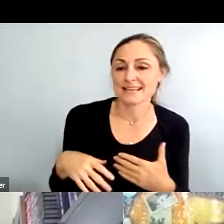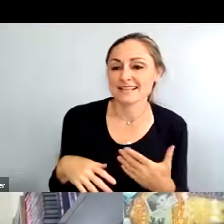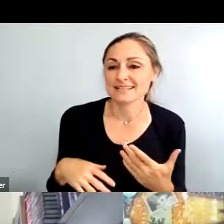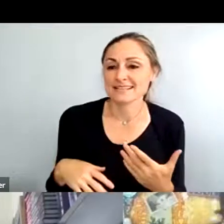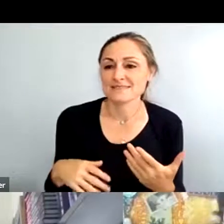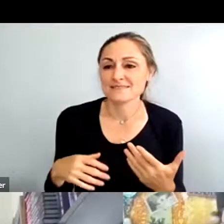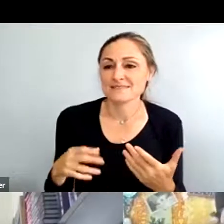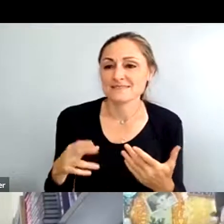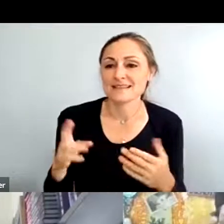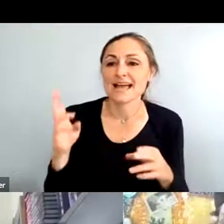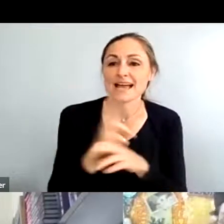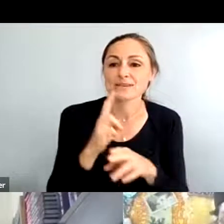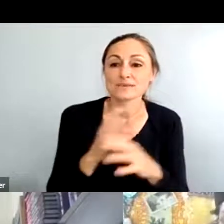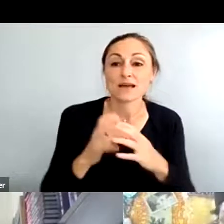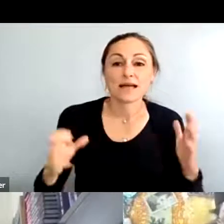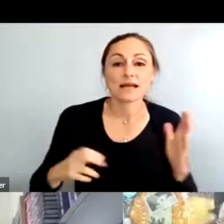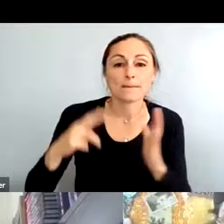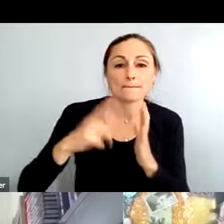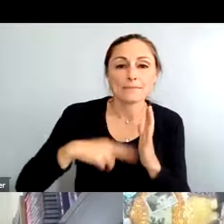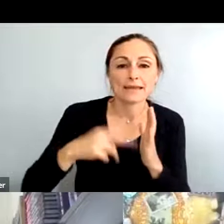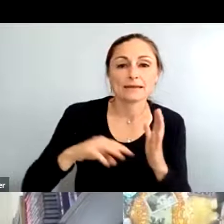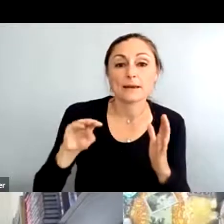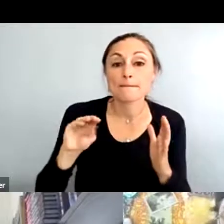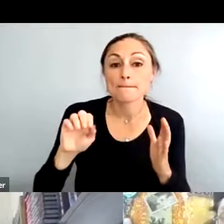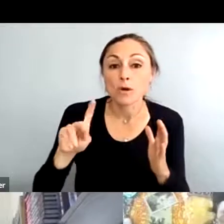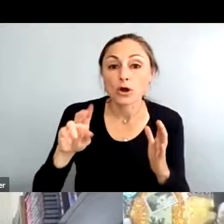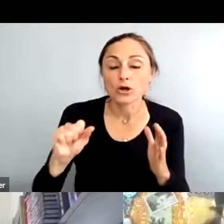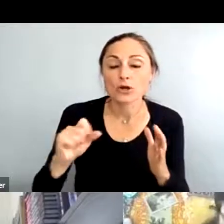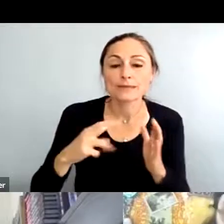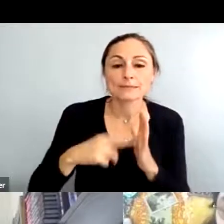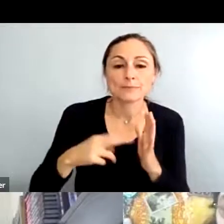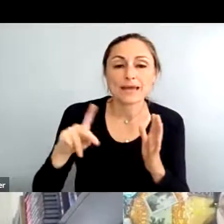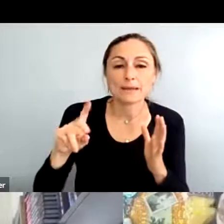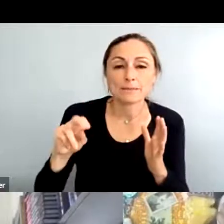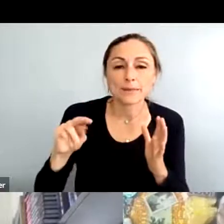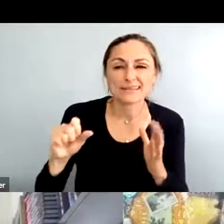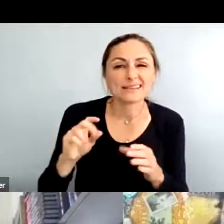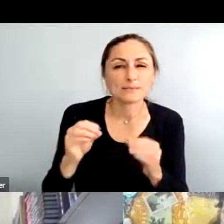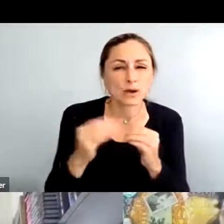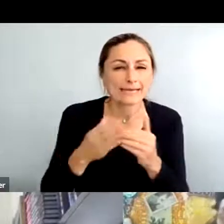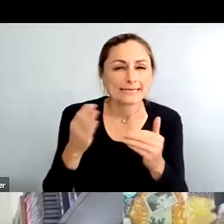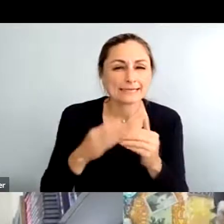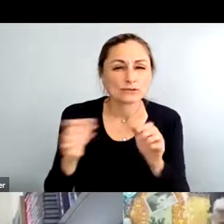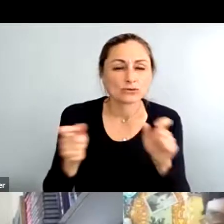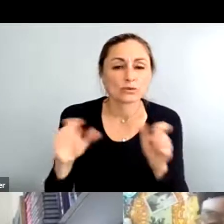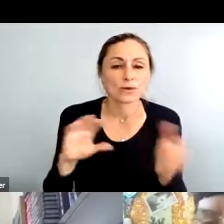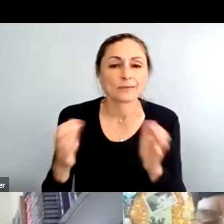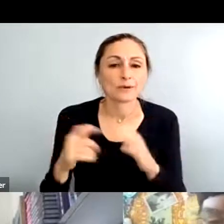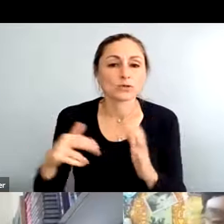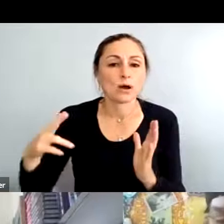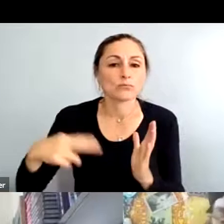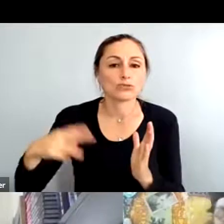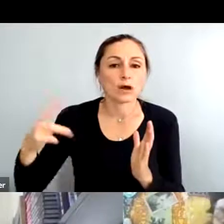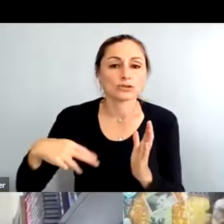I use a lot of paint markers and paint pens. It's a lot easier to control than a brush,